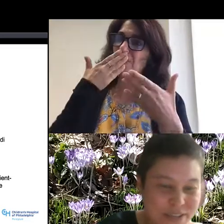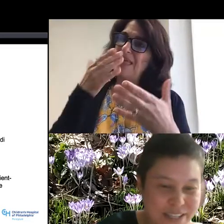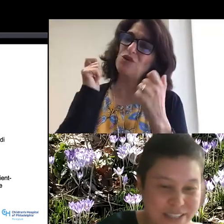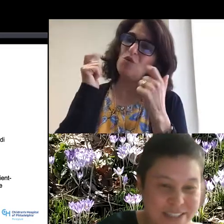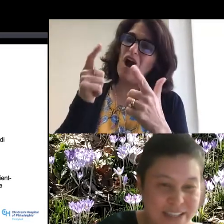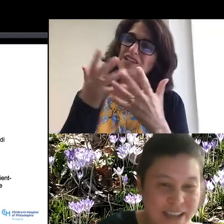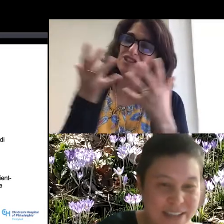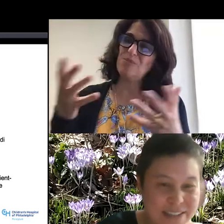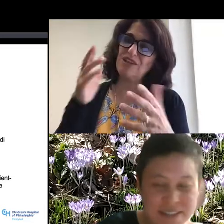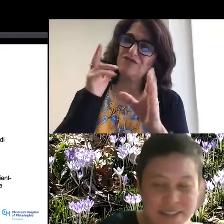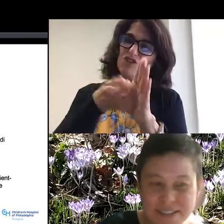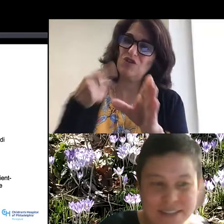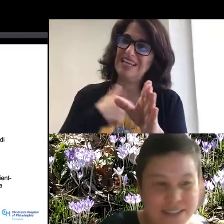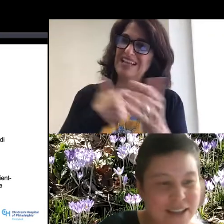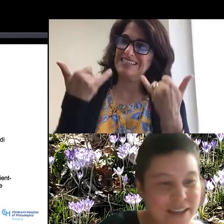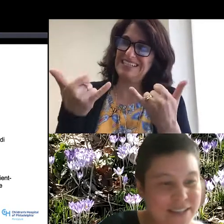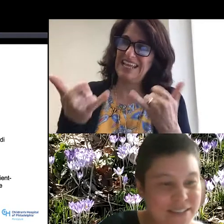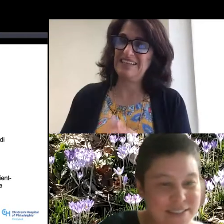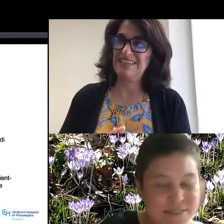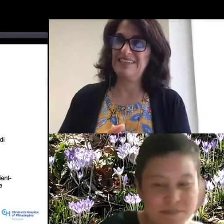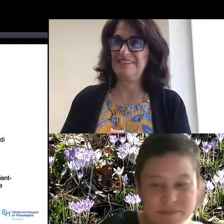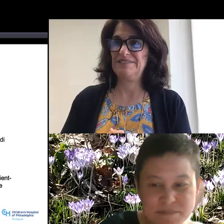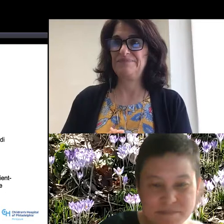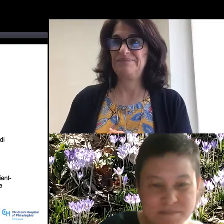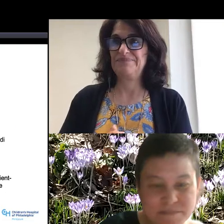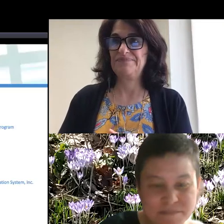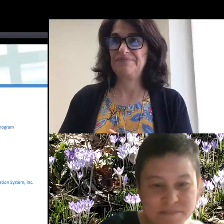for joining us today. Next slide.